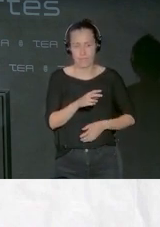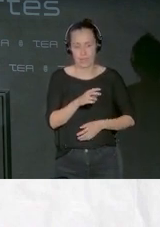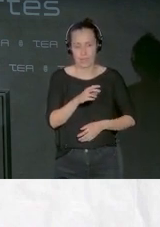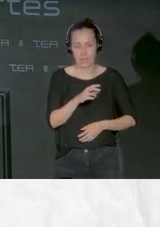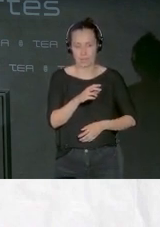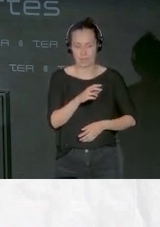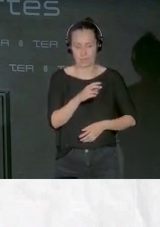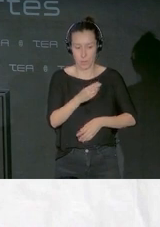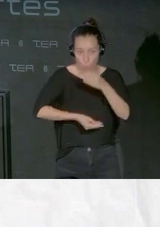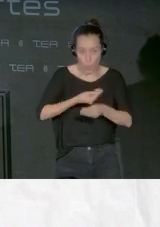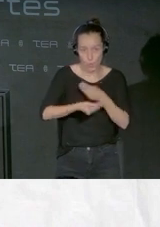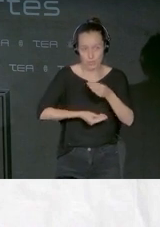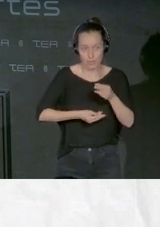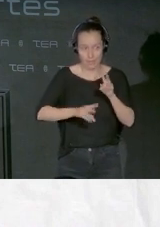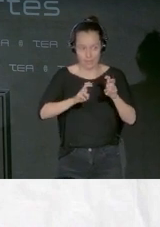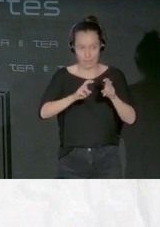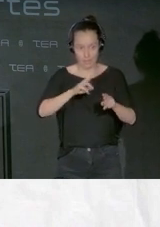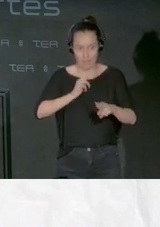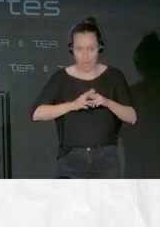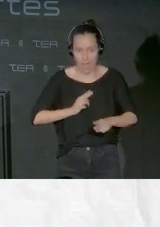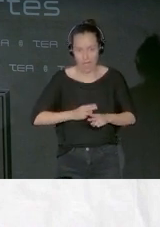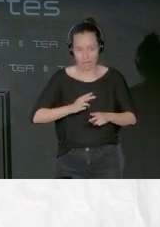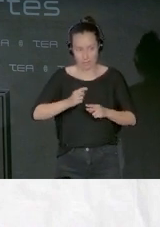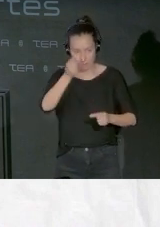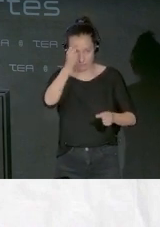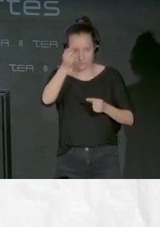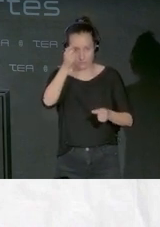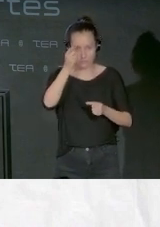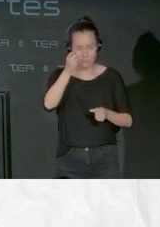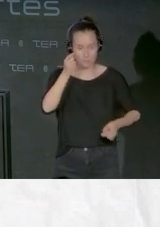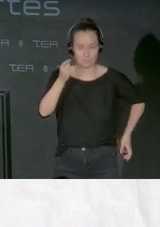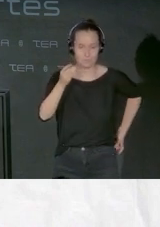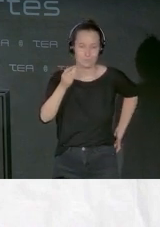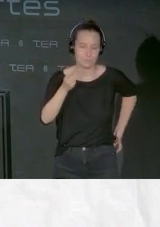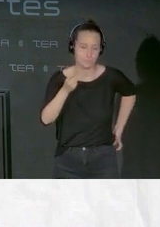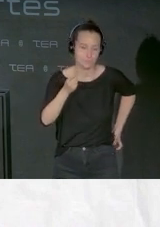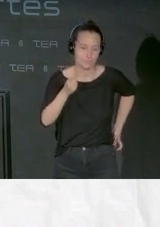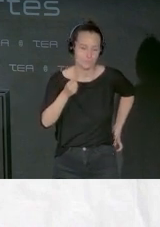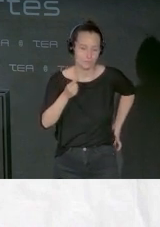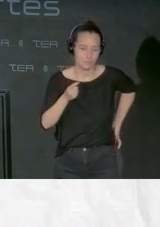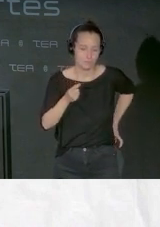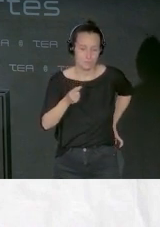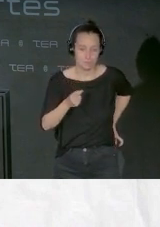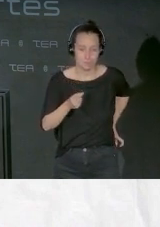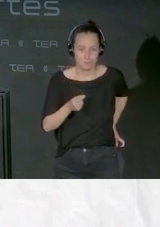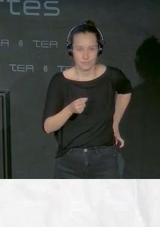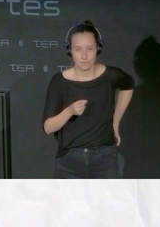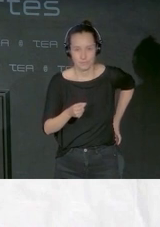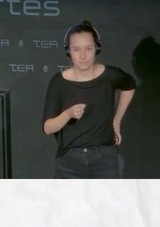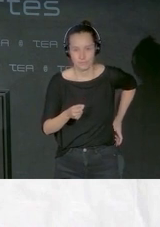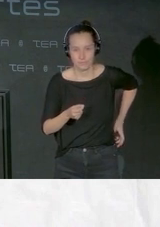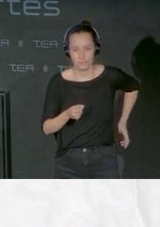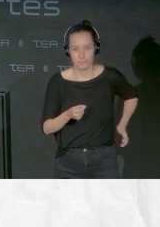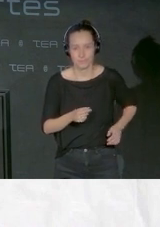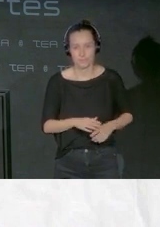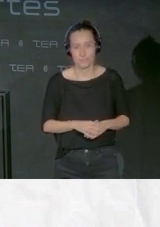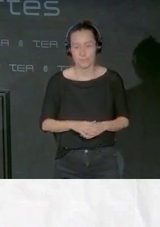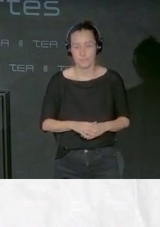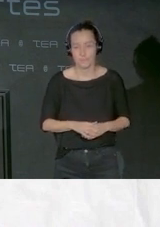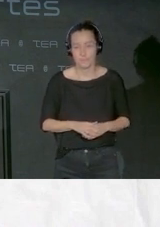subject to regulations on data protection and so on. There are also digital services, so they are really at the crossroads between